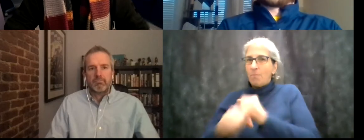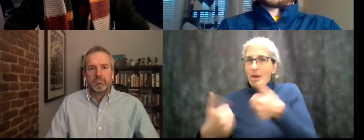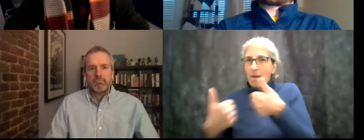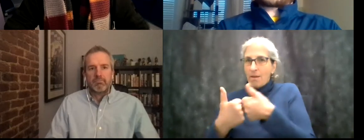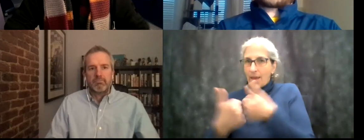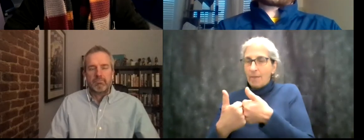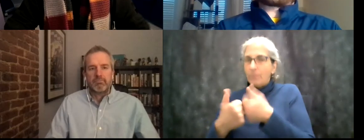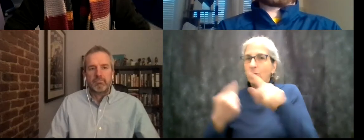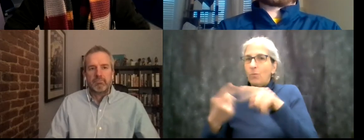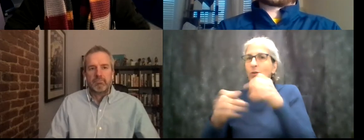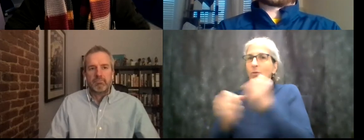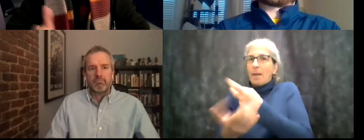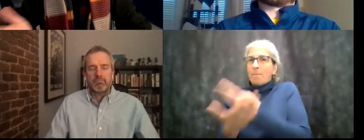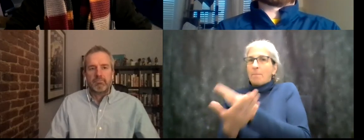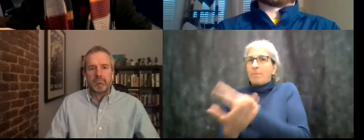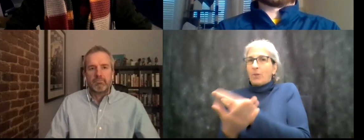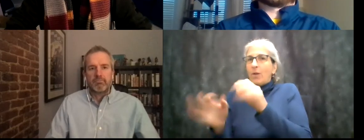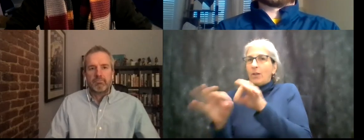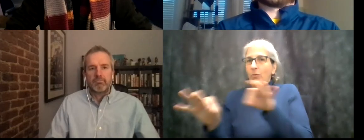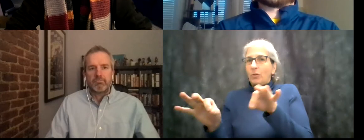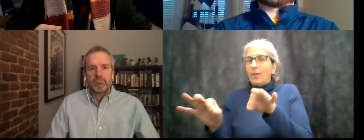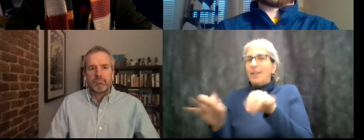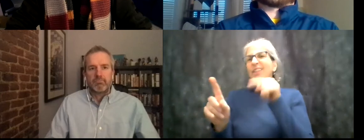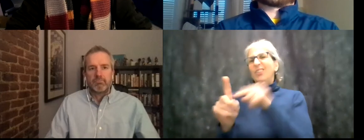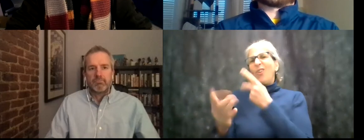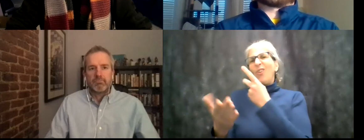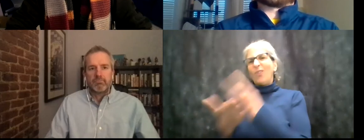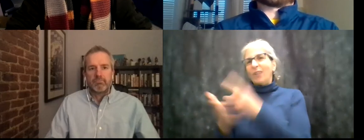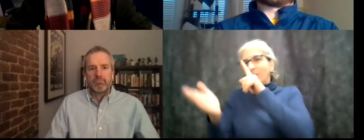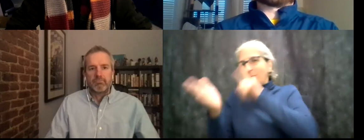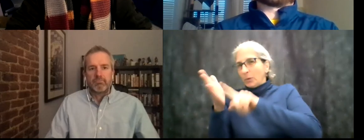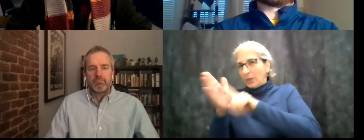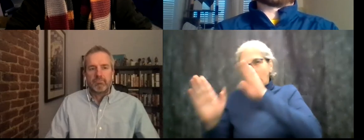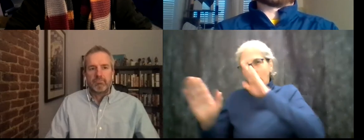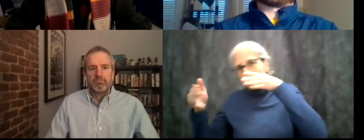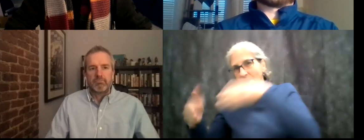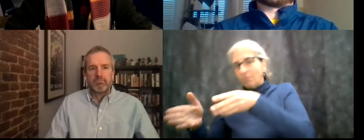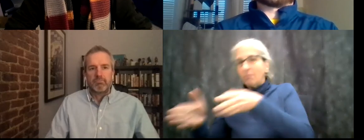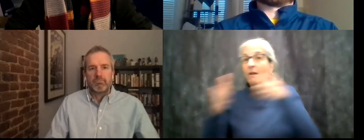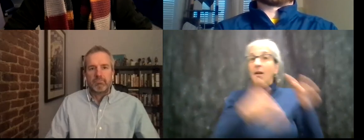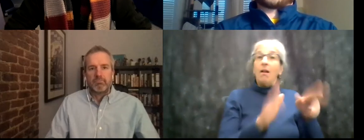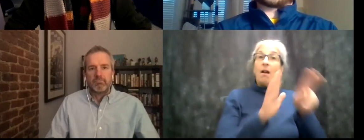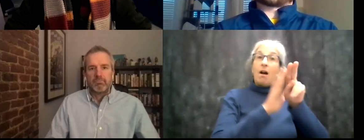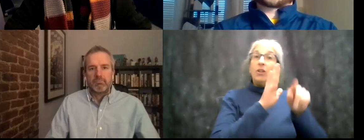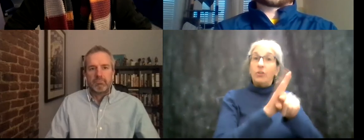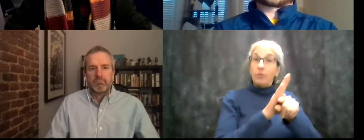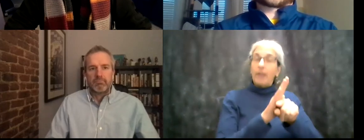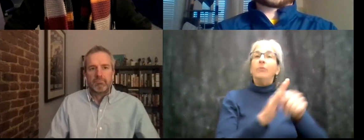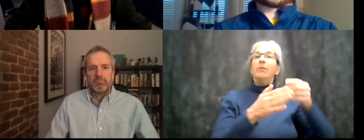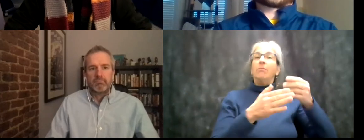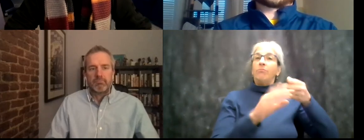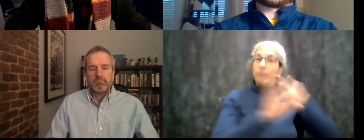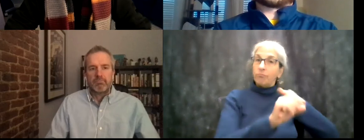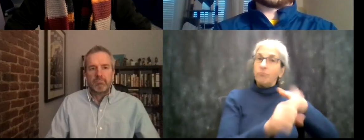bit of difference right now between a graduate degree and an undergraduate college degree. But, you